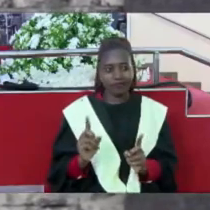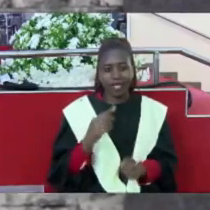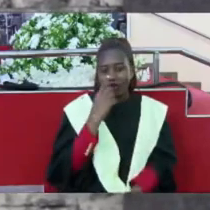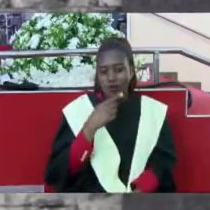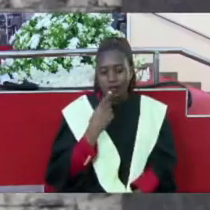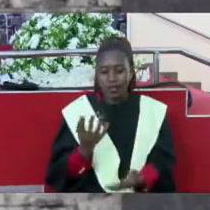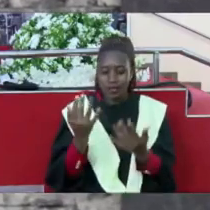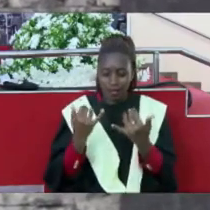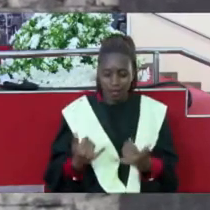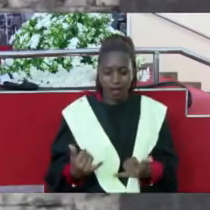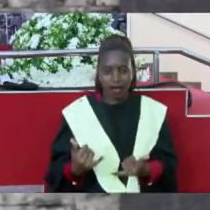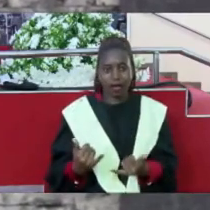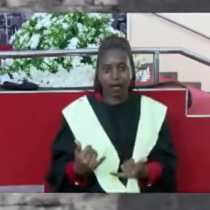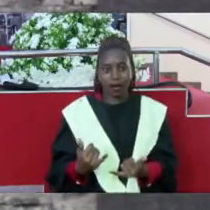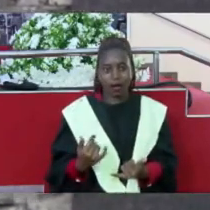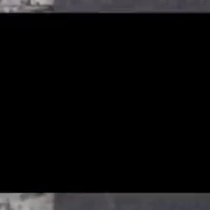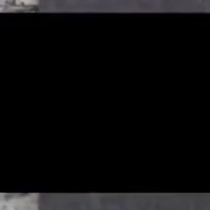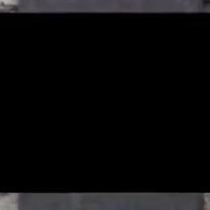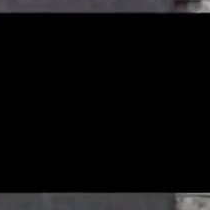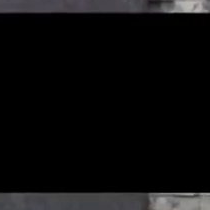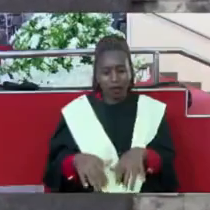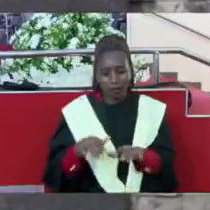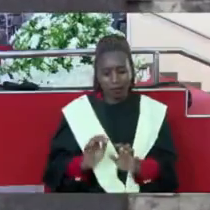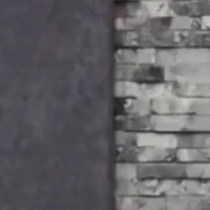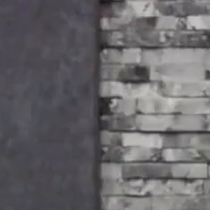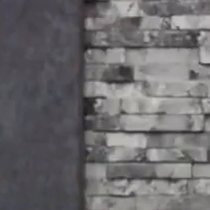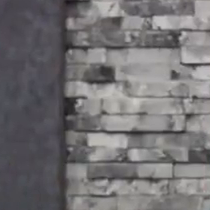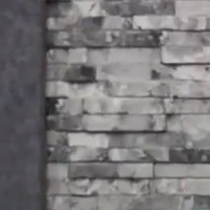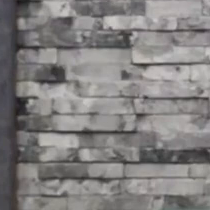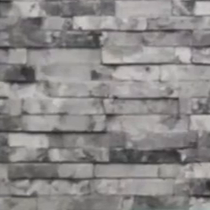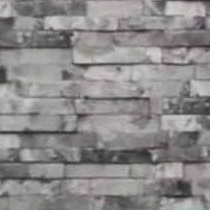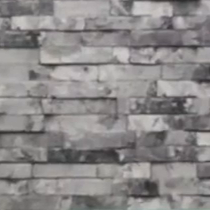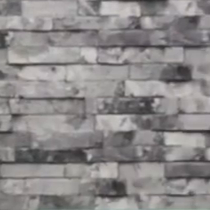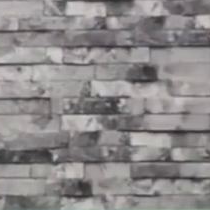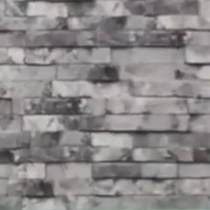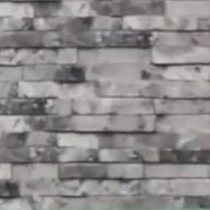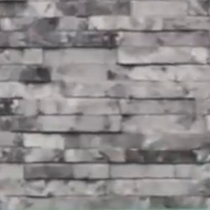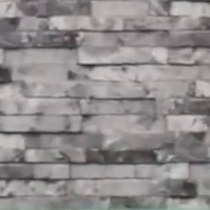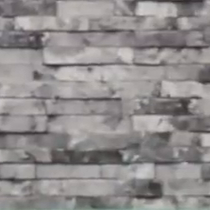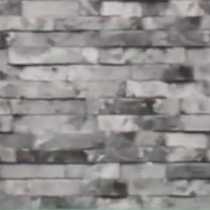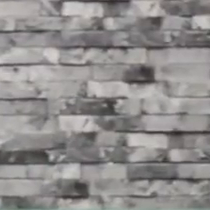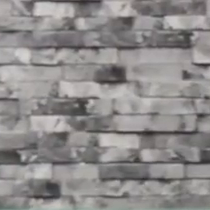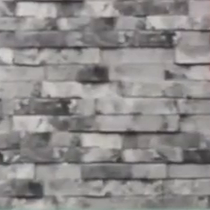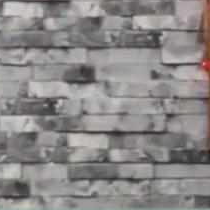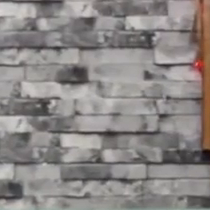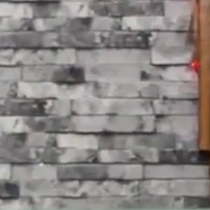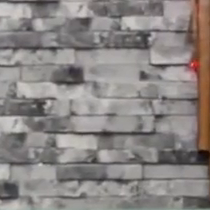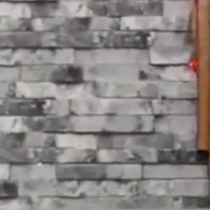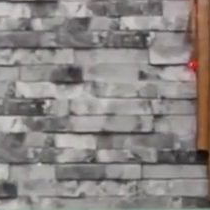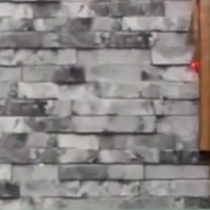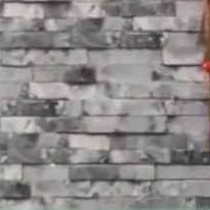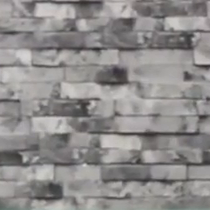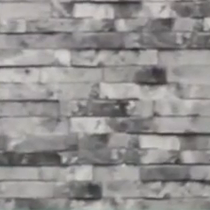I'm burying this thing. Na ninazika jambo hili. I know you are still waiting for me to make an altar call. I will